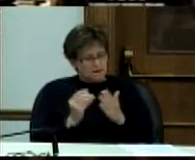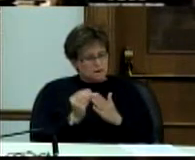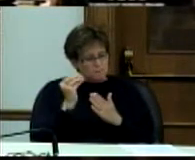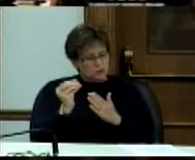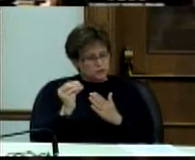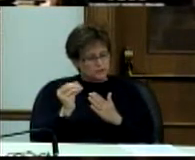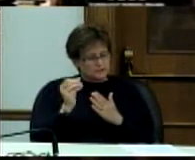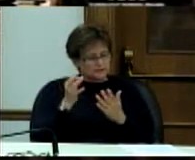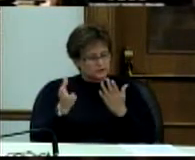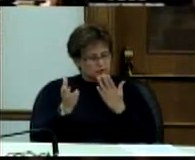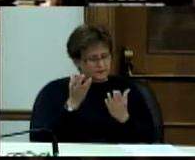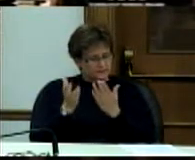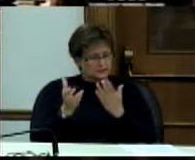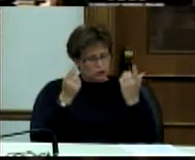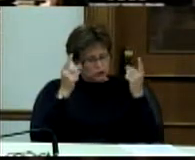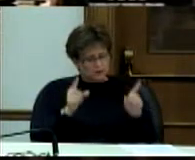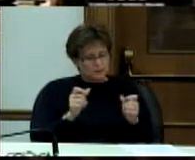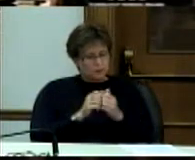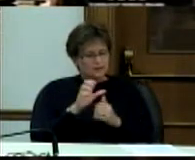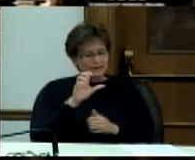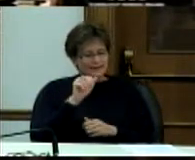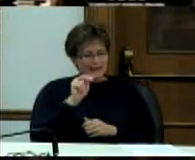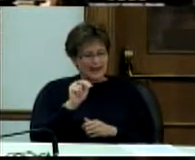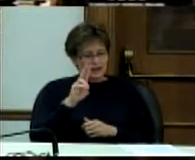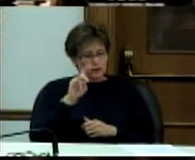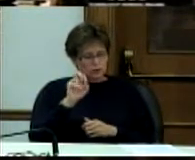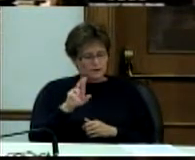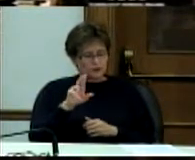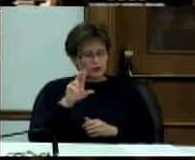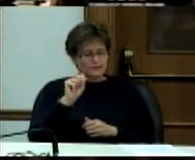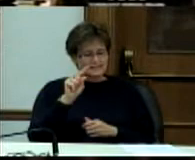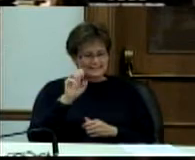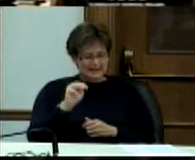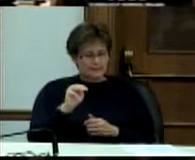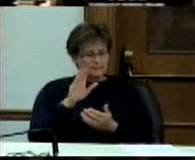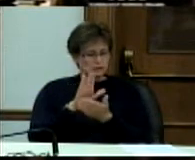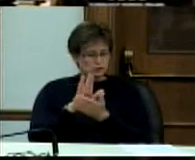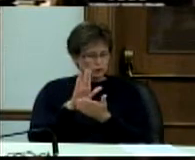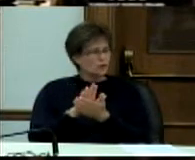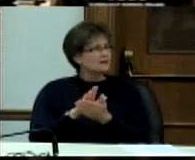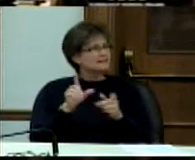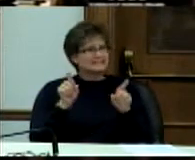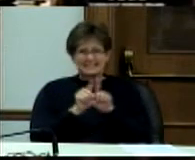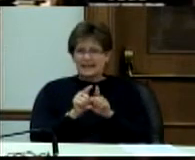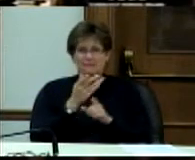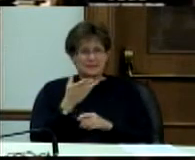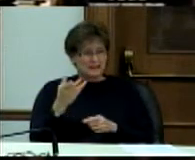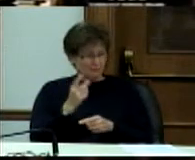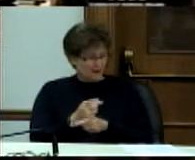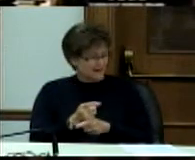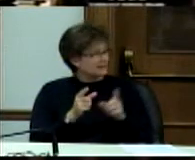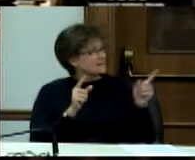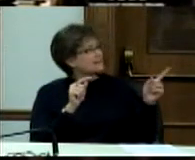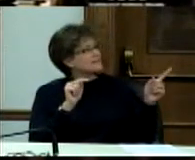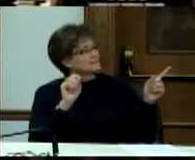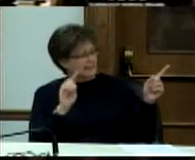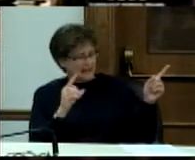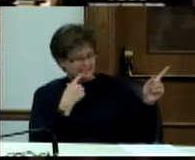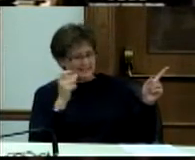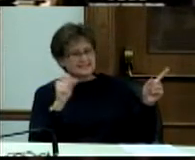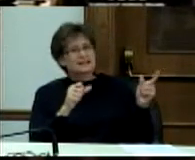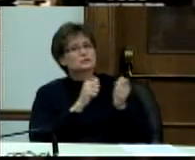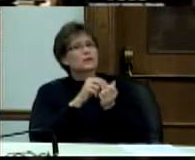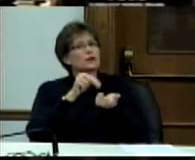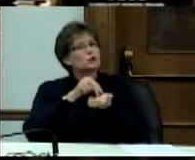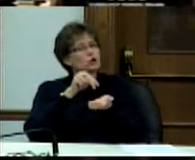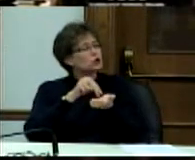Next is a purchase of services agreement with Cannon River STEM Charter School. I think same sort of thing here. Yeah, this